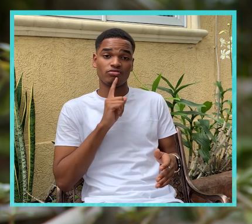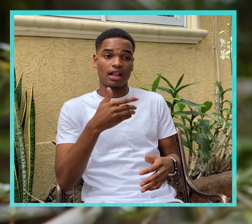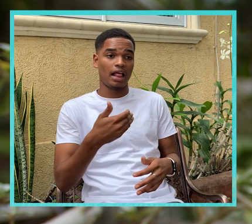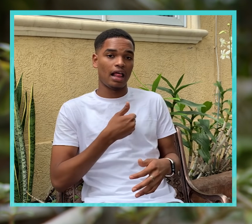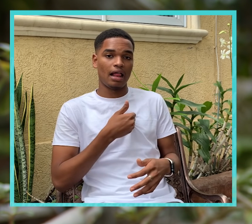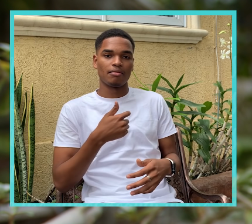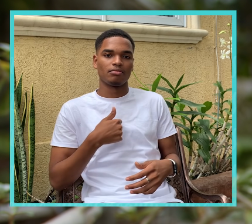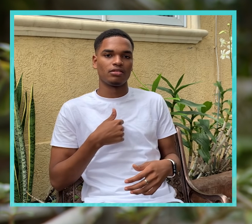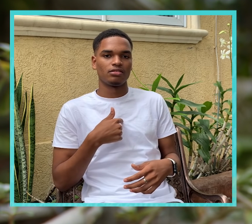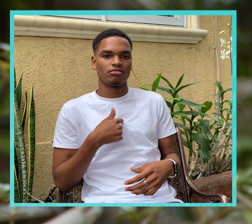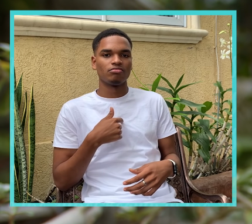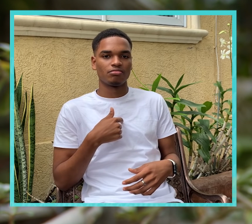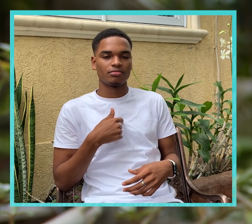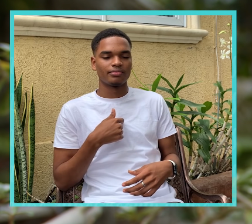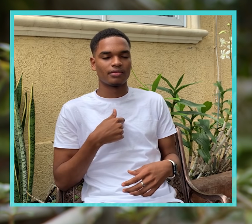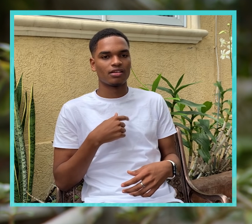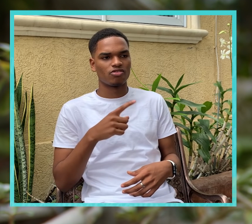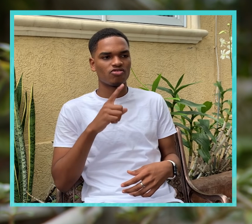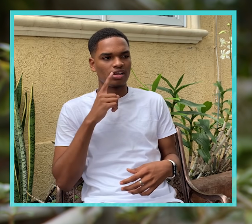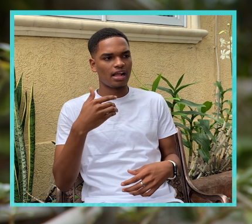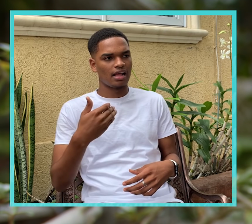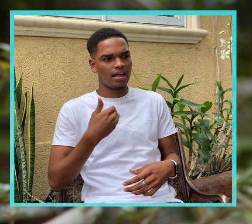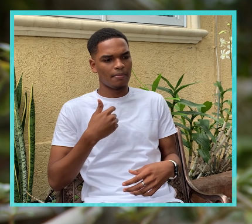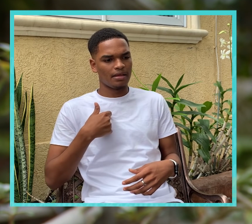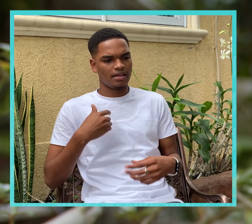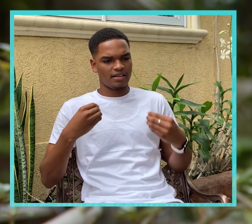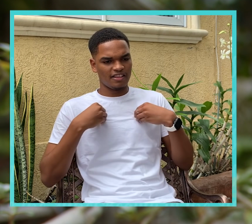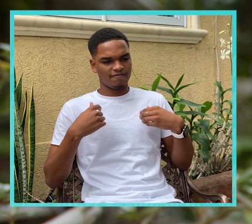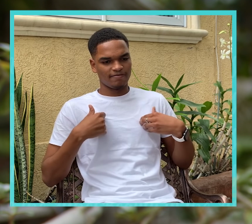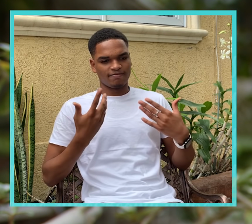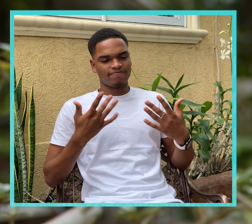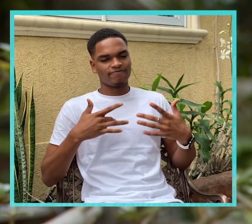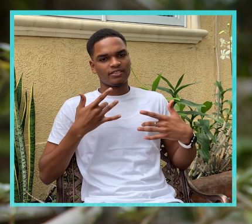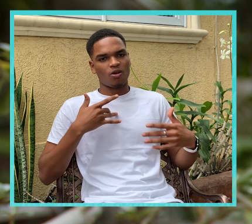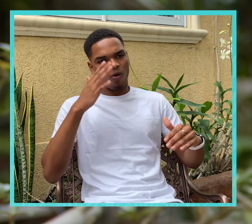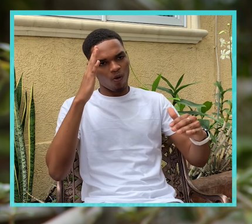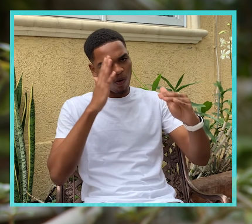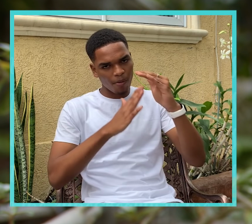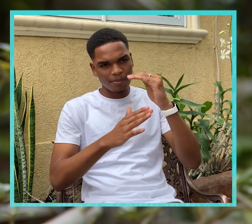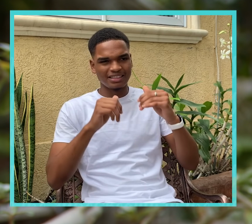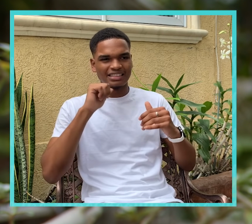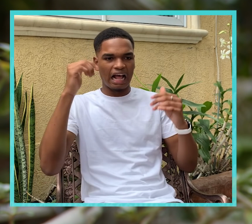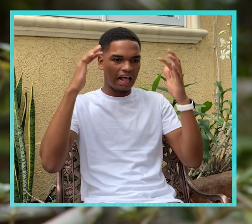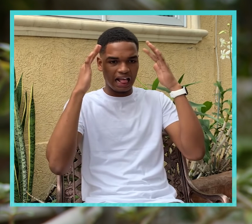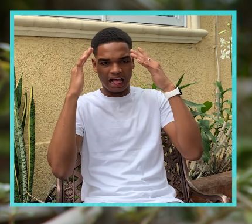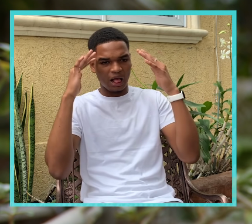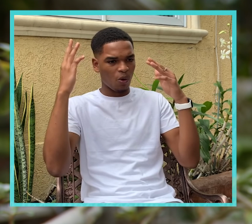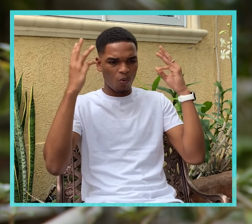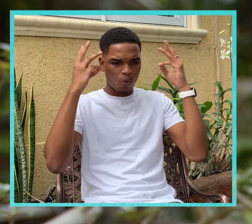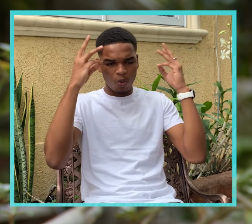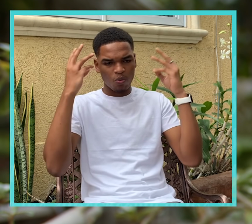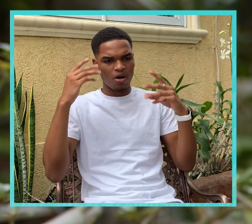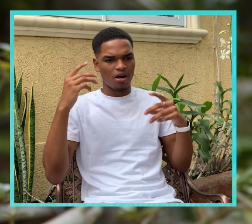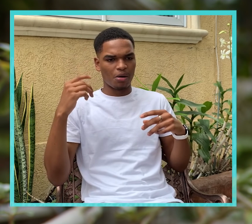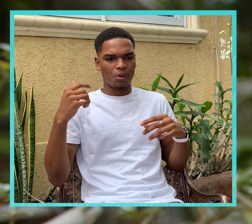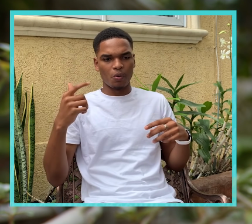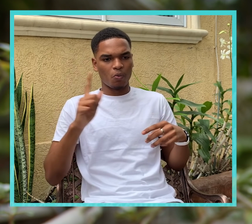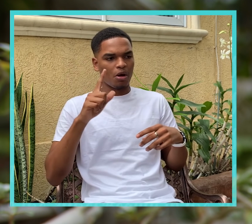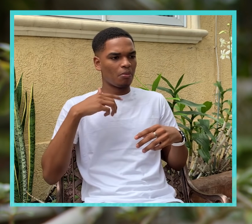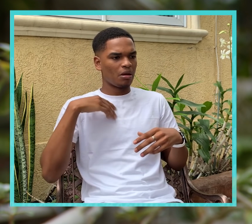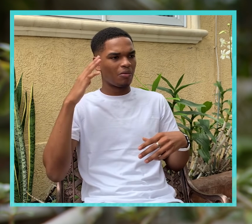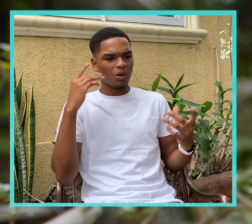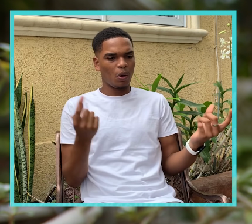really, you know, it gave me a sense of humility, you know, not to worry about where you're going,